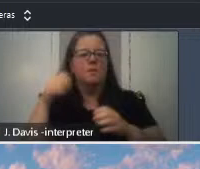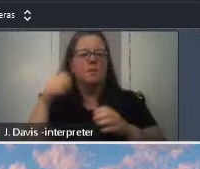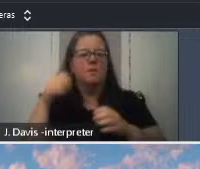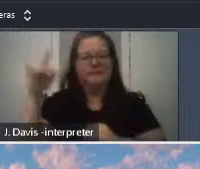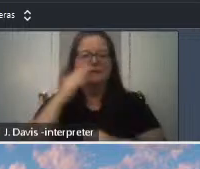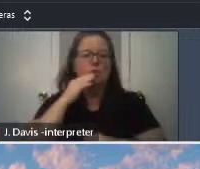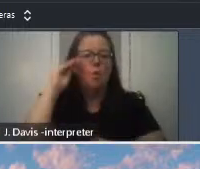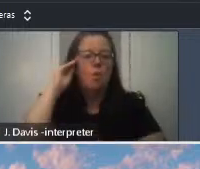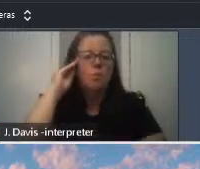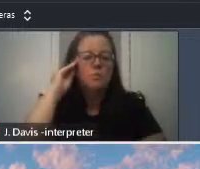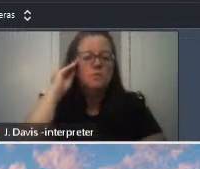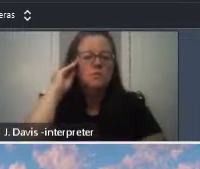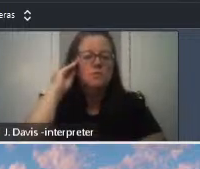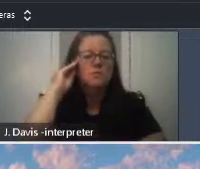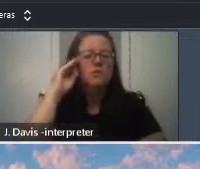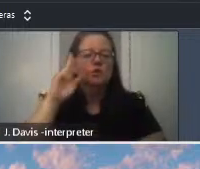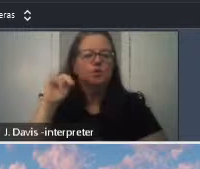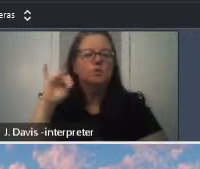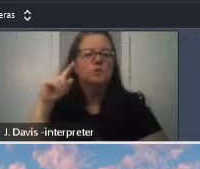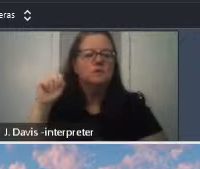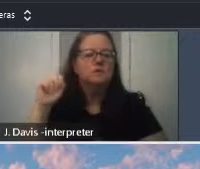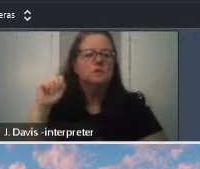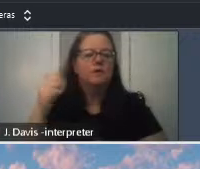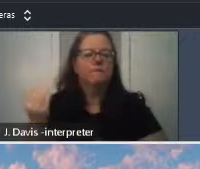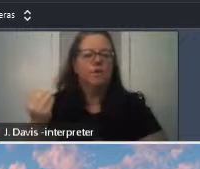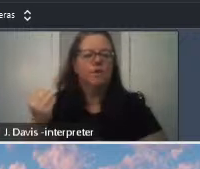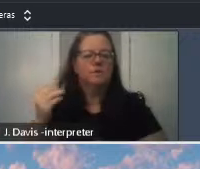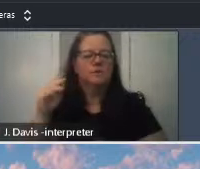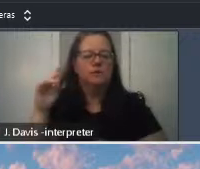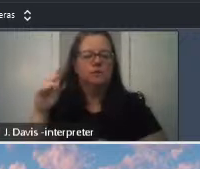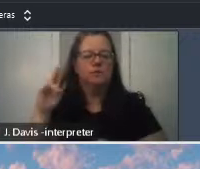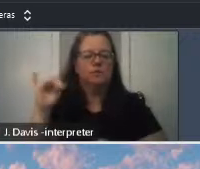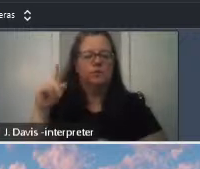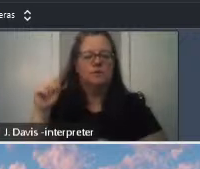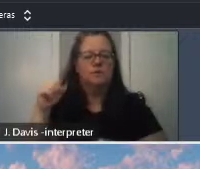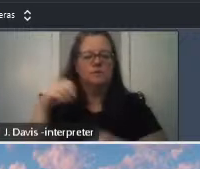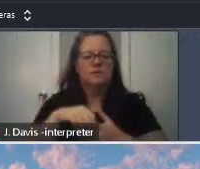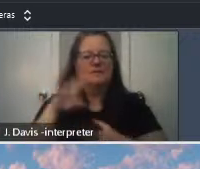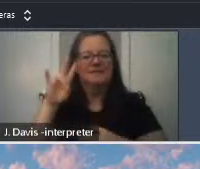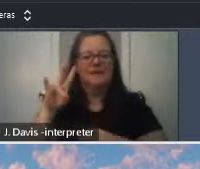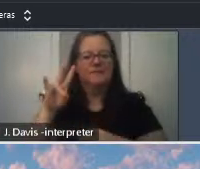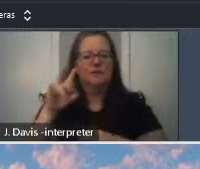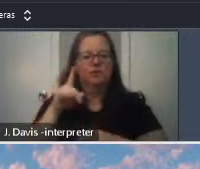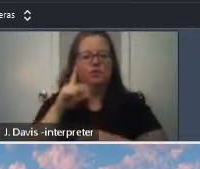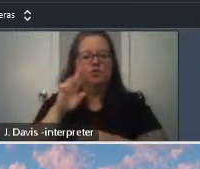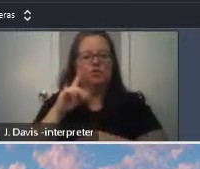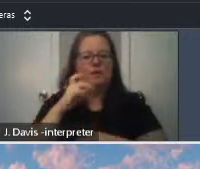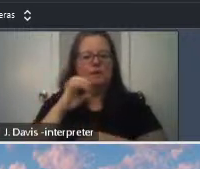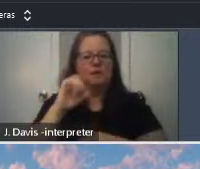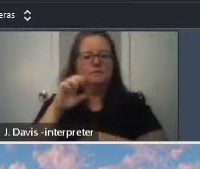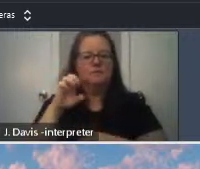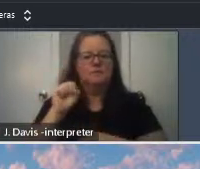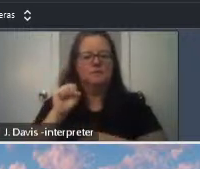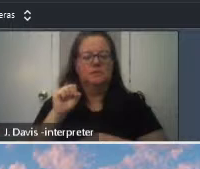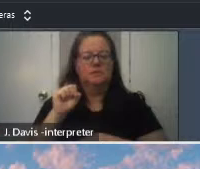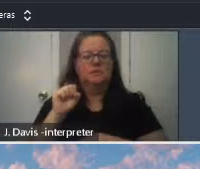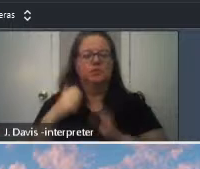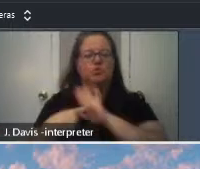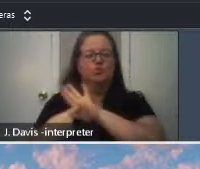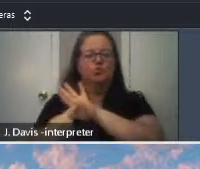building, 14 units in the 7 existing duplexes to